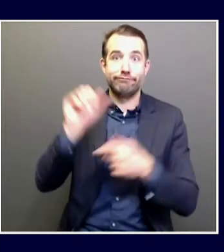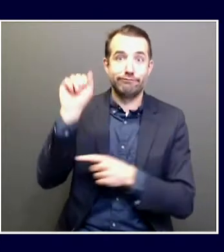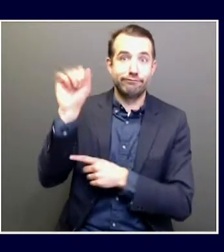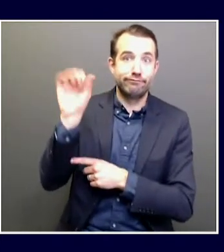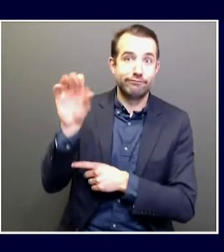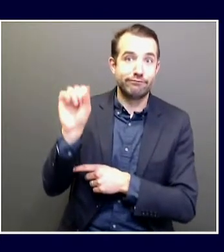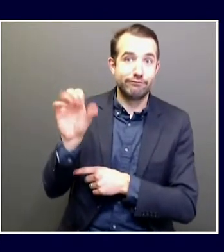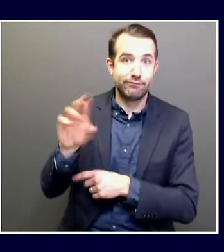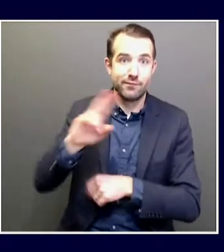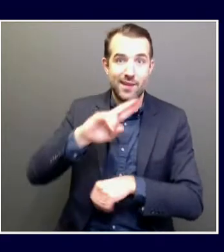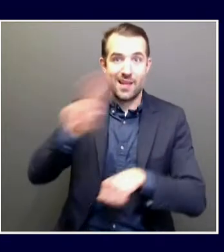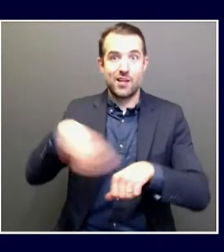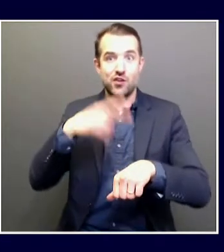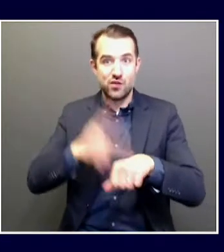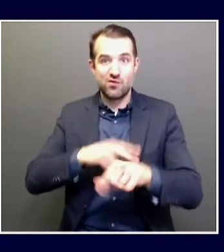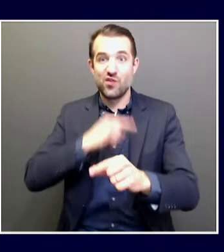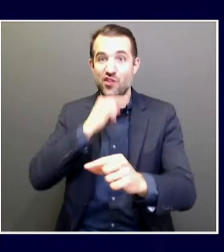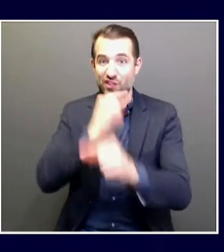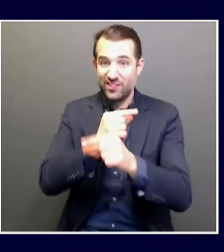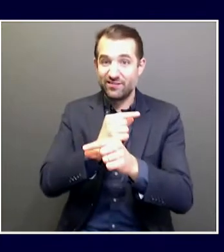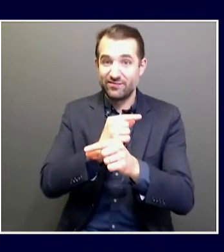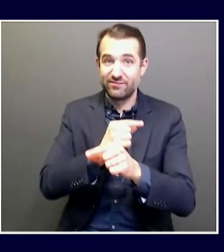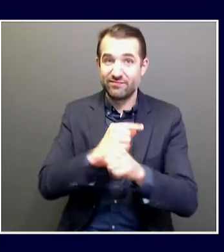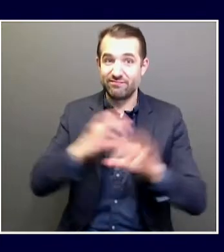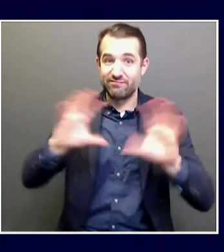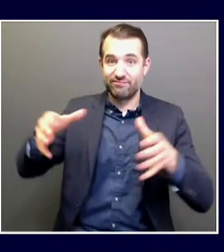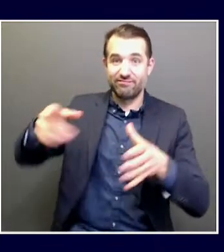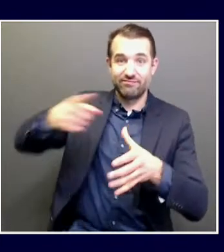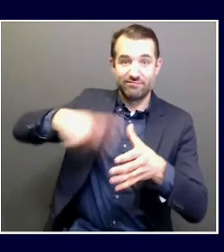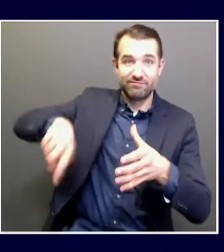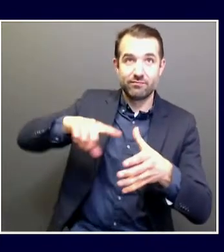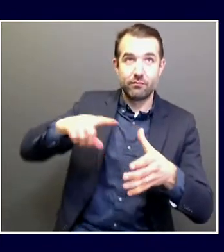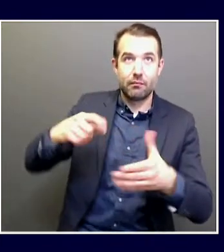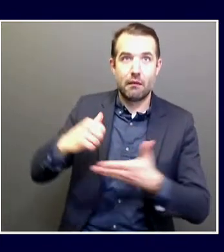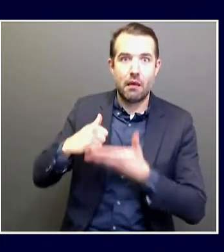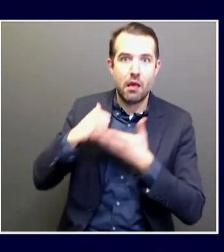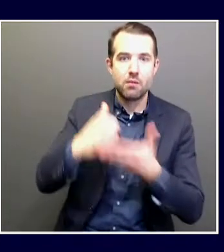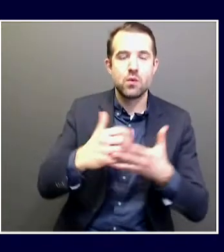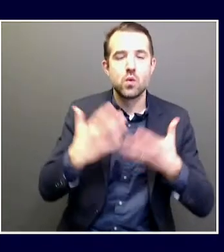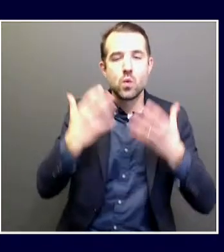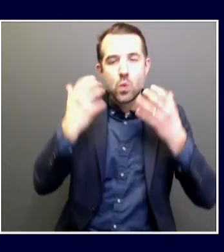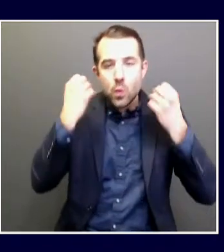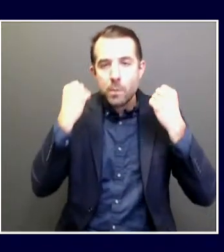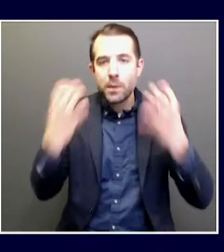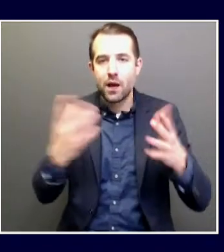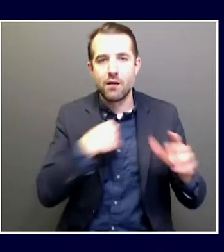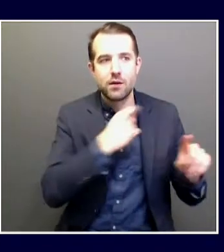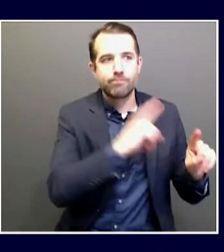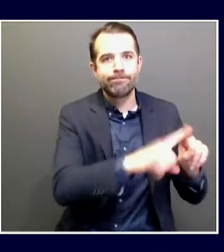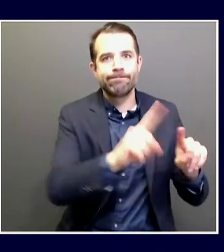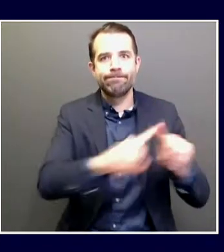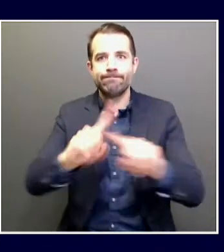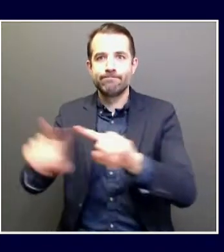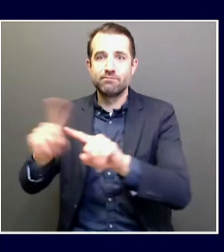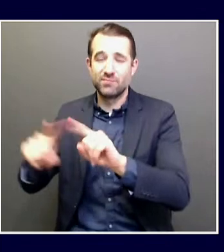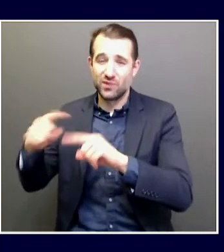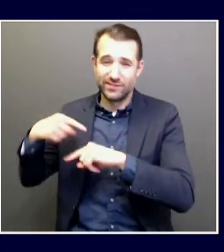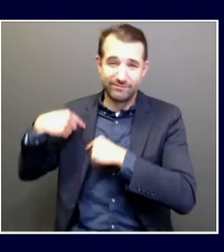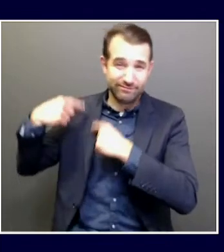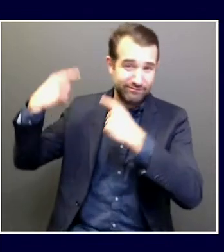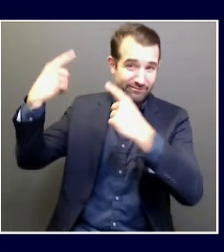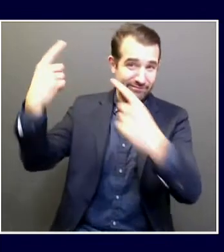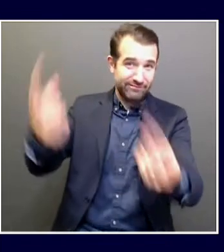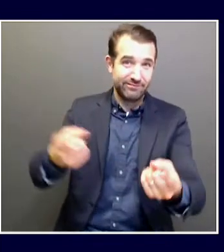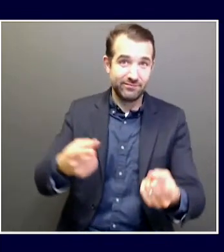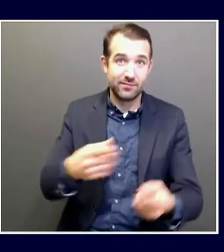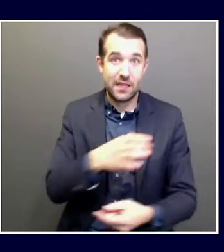National Guard here in Maine. They have helped in so many roles throughout the pandemic. And as you've heard Commissioner Lambrou and me talk